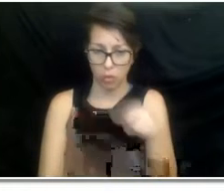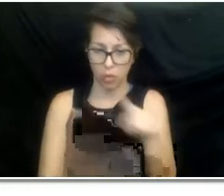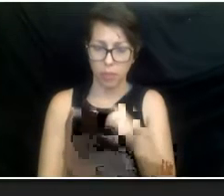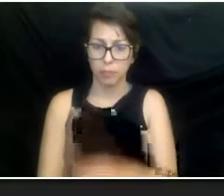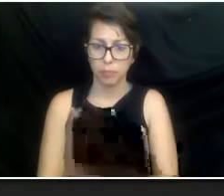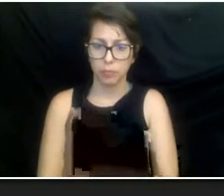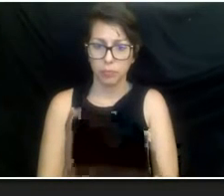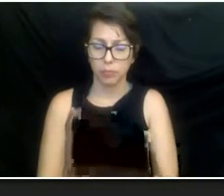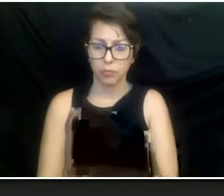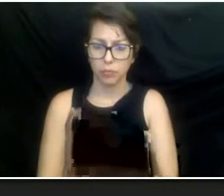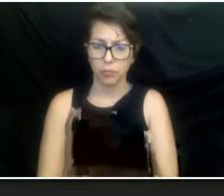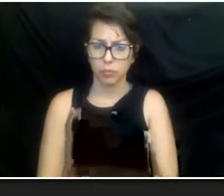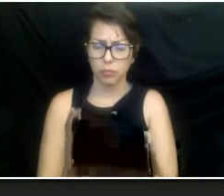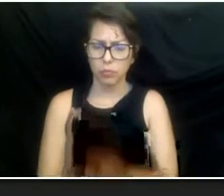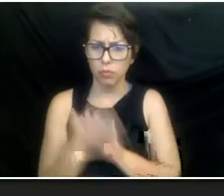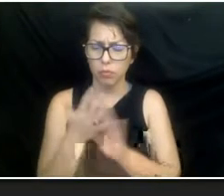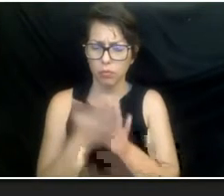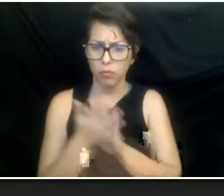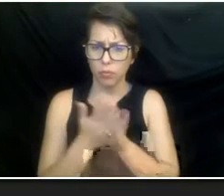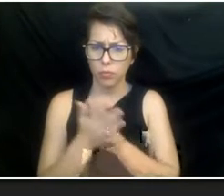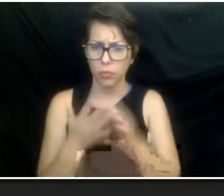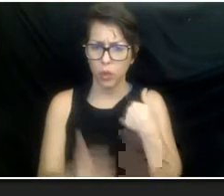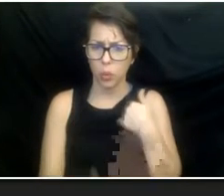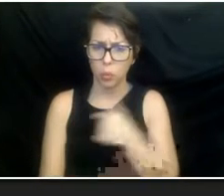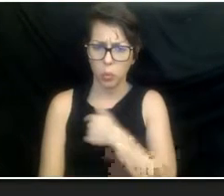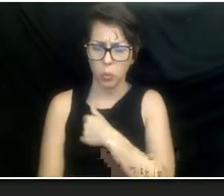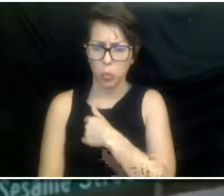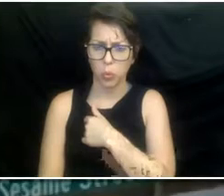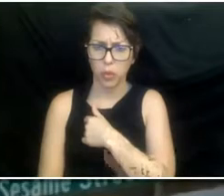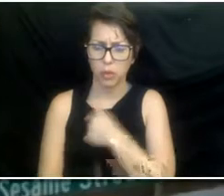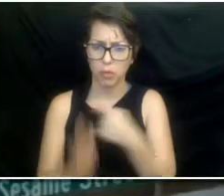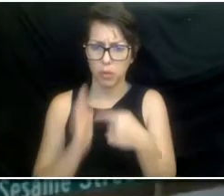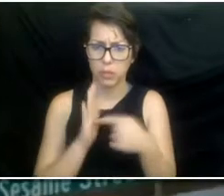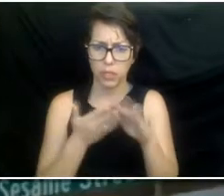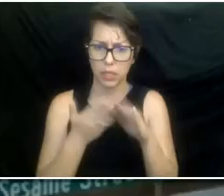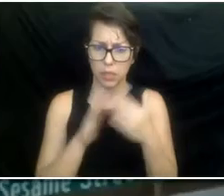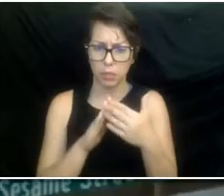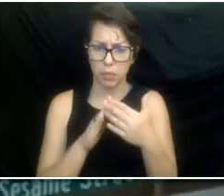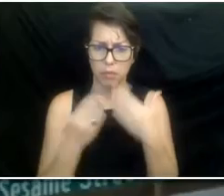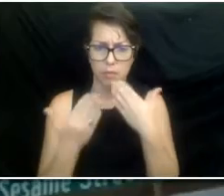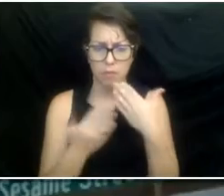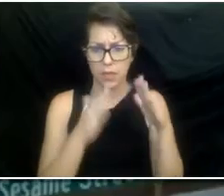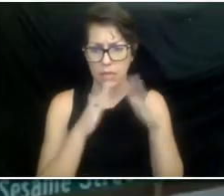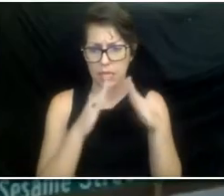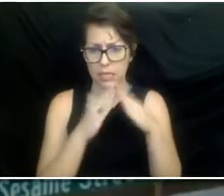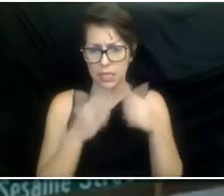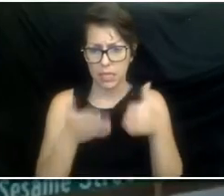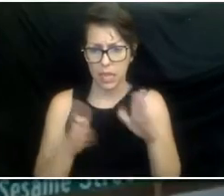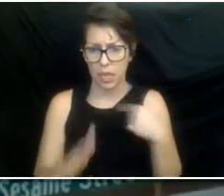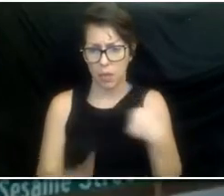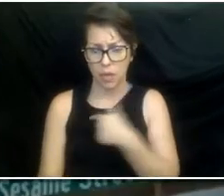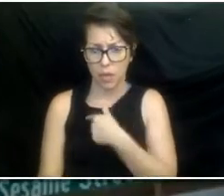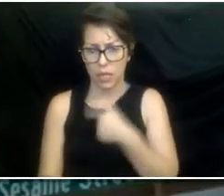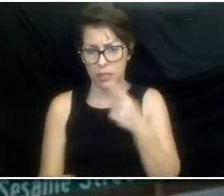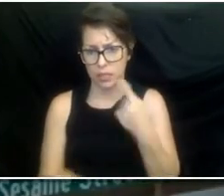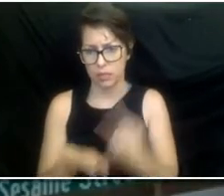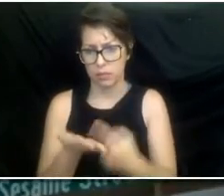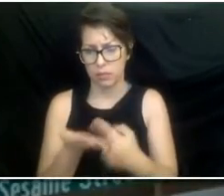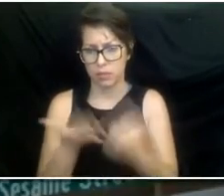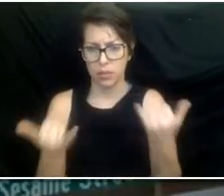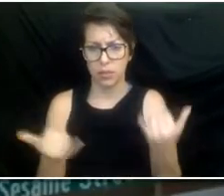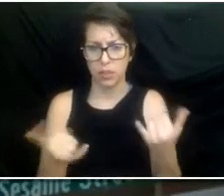should I continue or wrap it up if you could just wrap it up